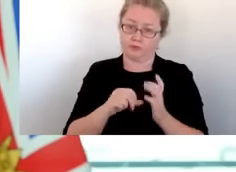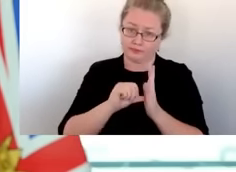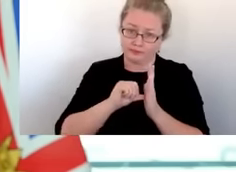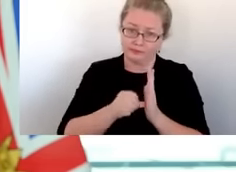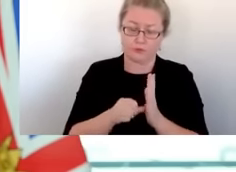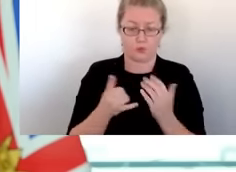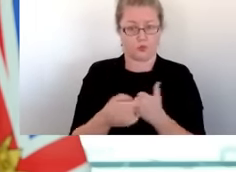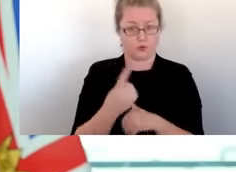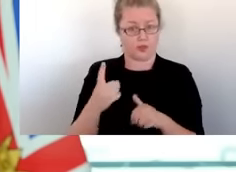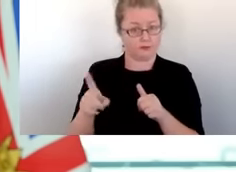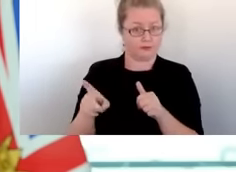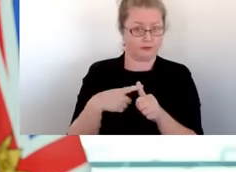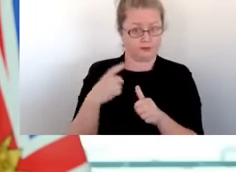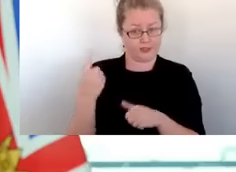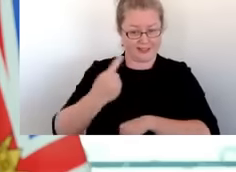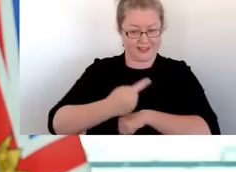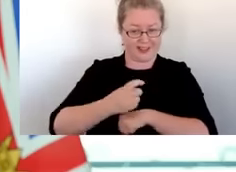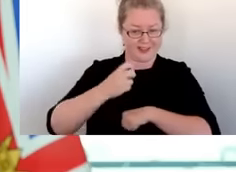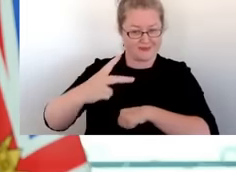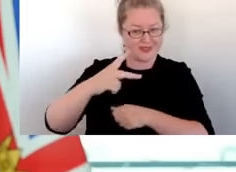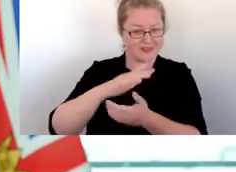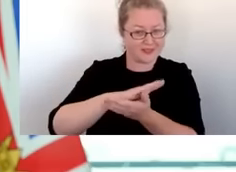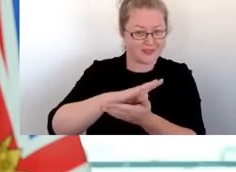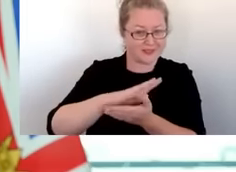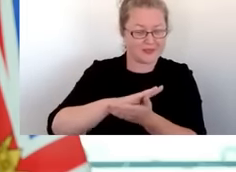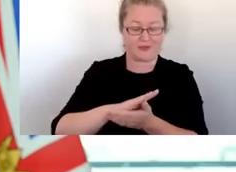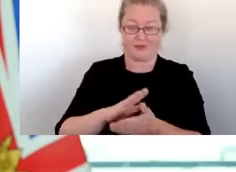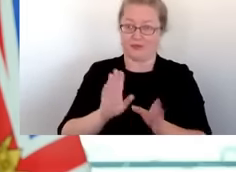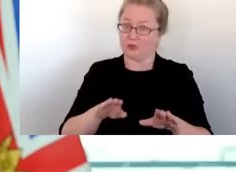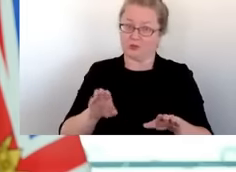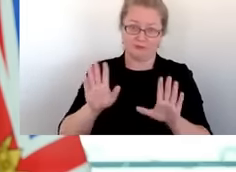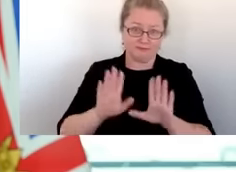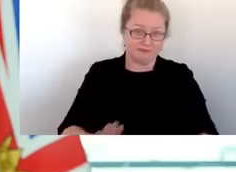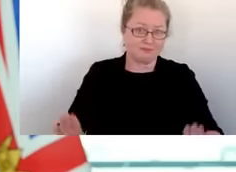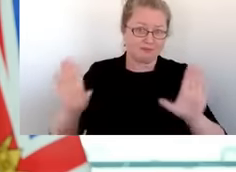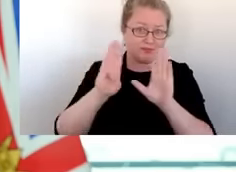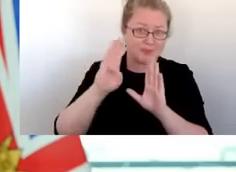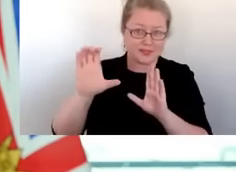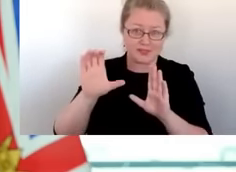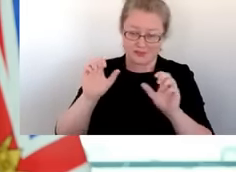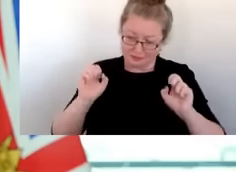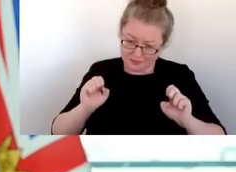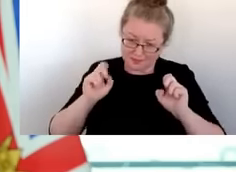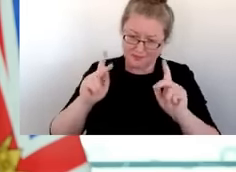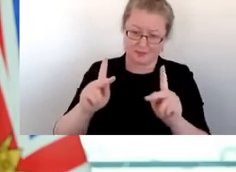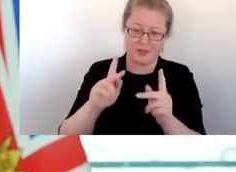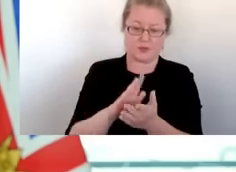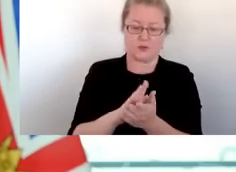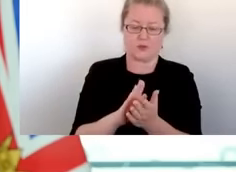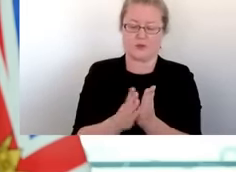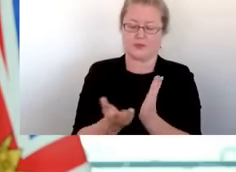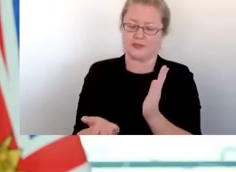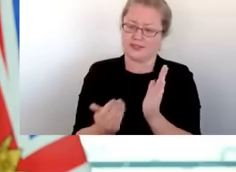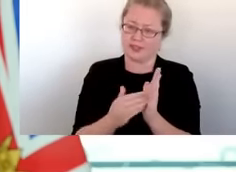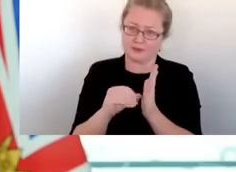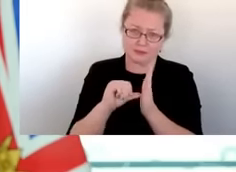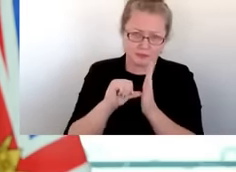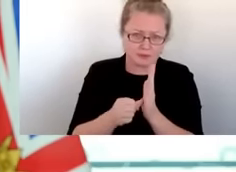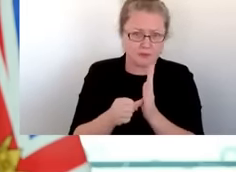first day of school. Children across the province are returning to school, and it's very, very important that